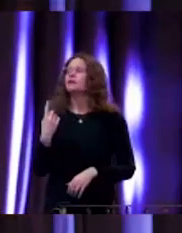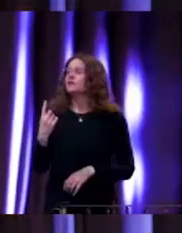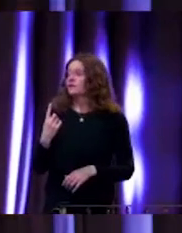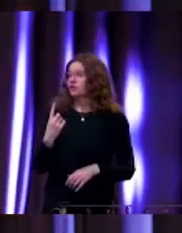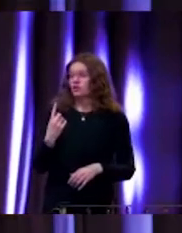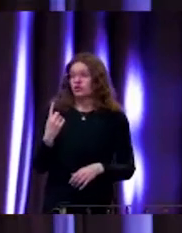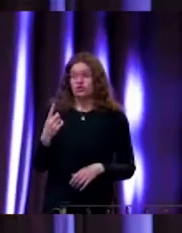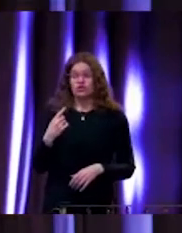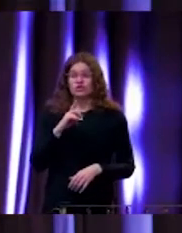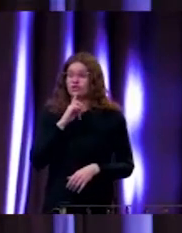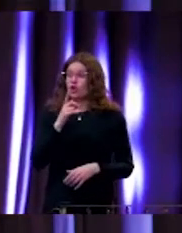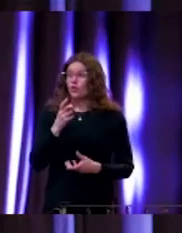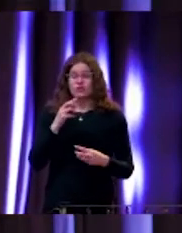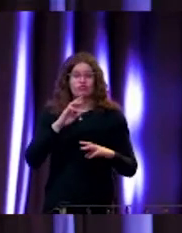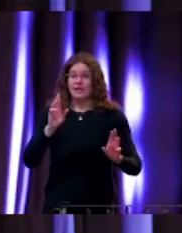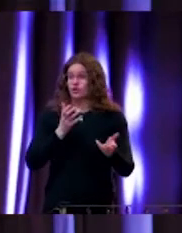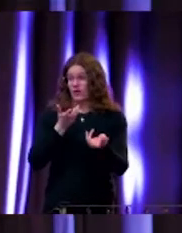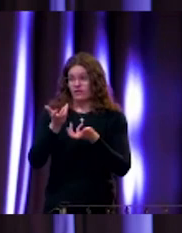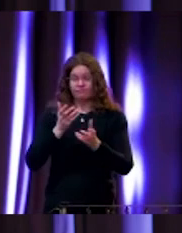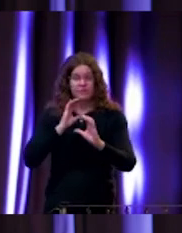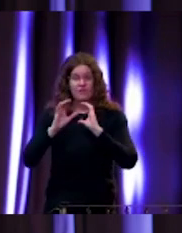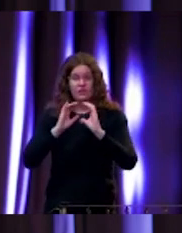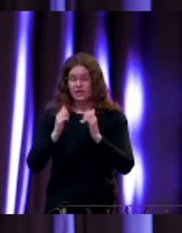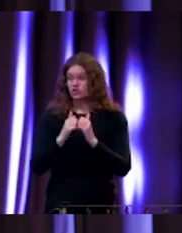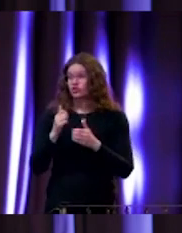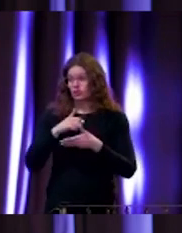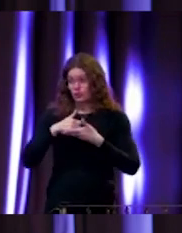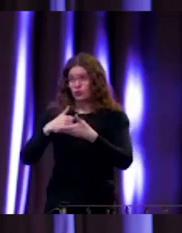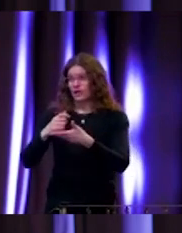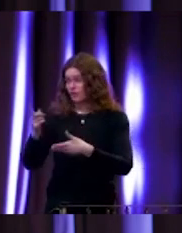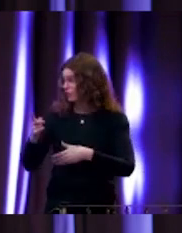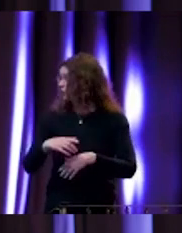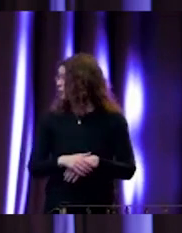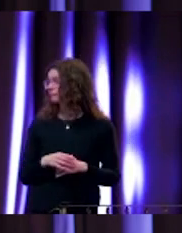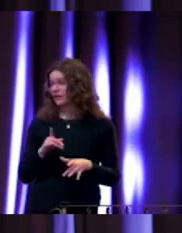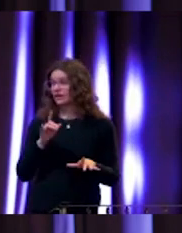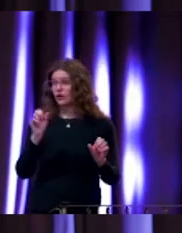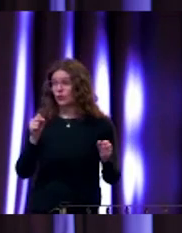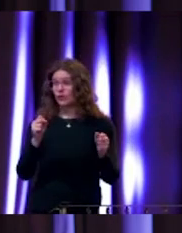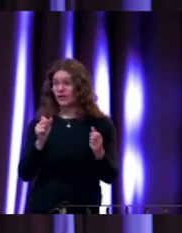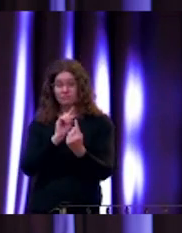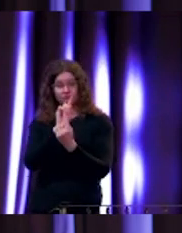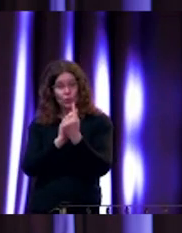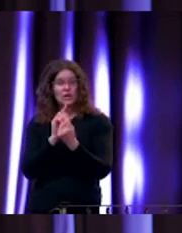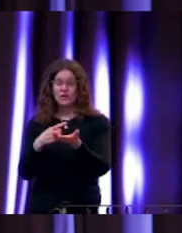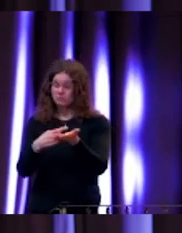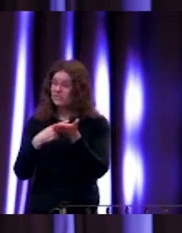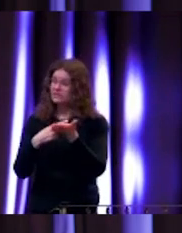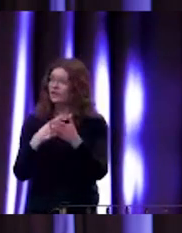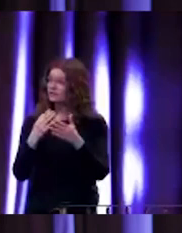So I don't think she'll be told that I'm offering that up. But yeah, we can, you know, definitely have a